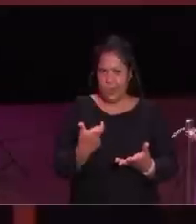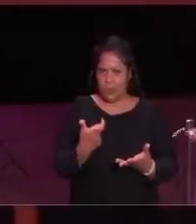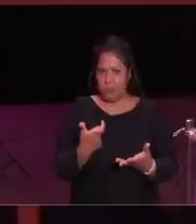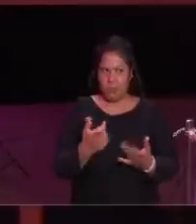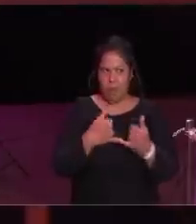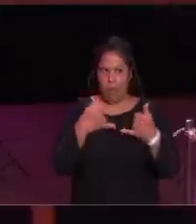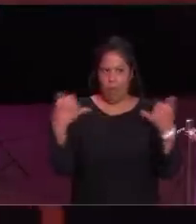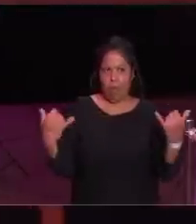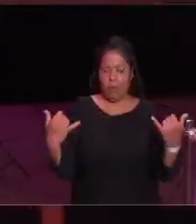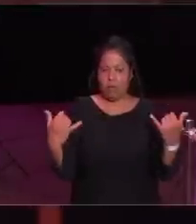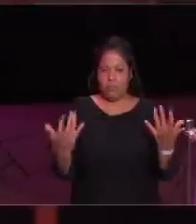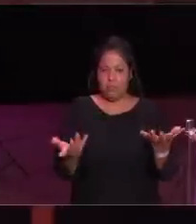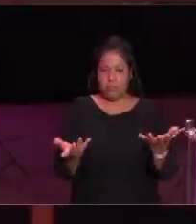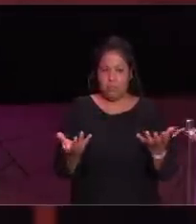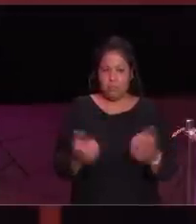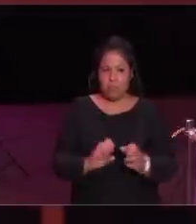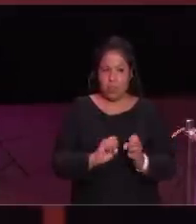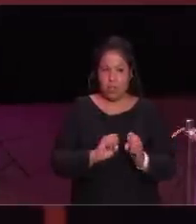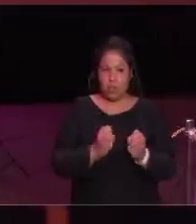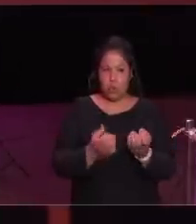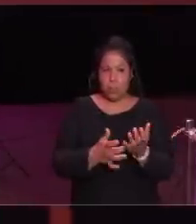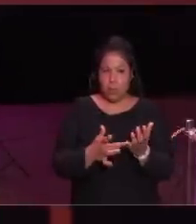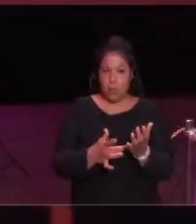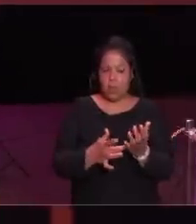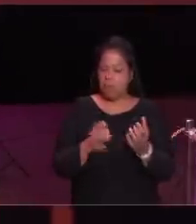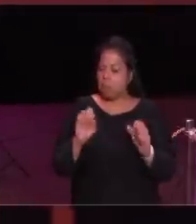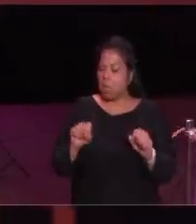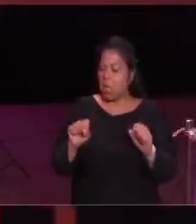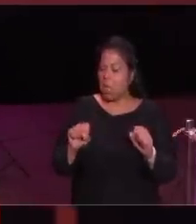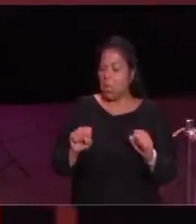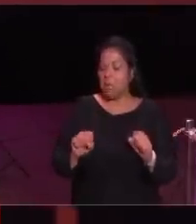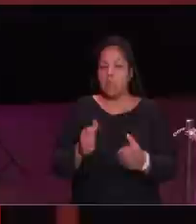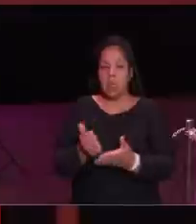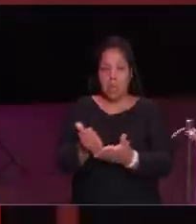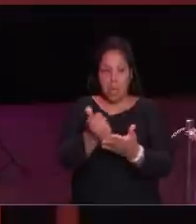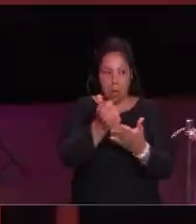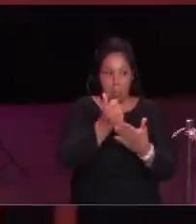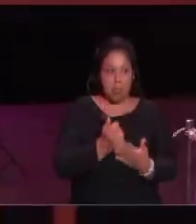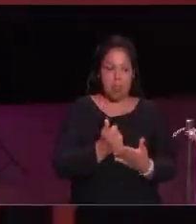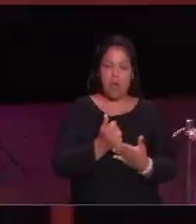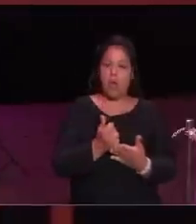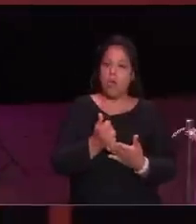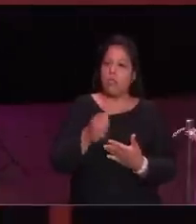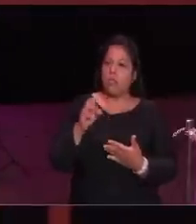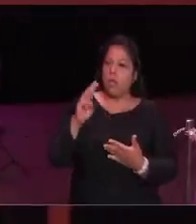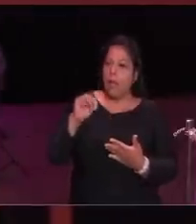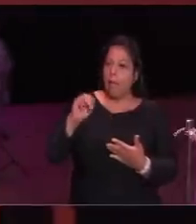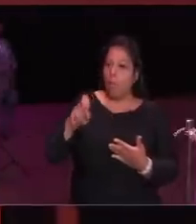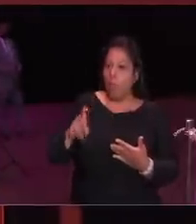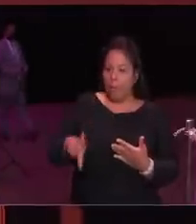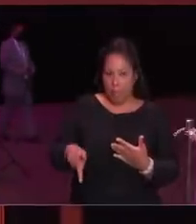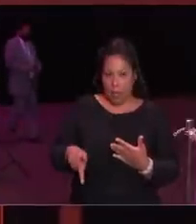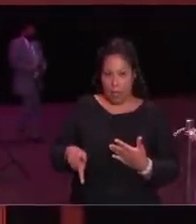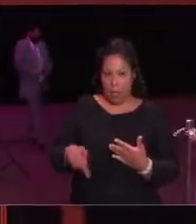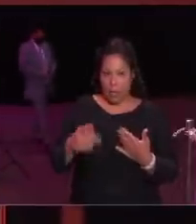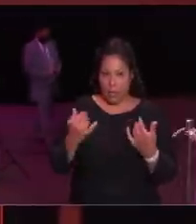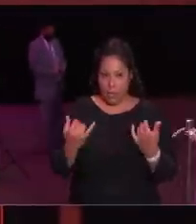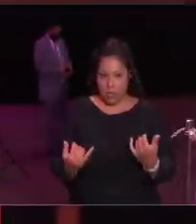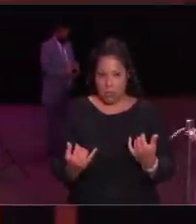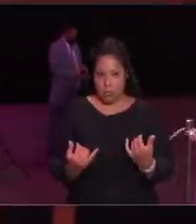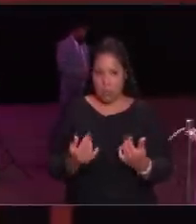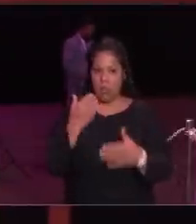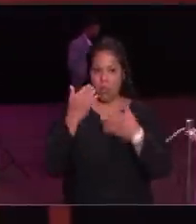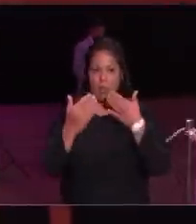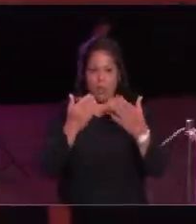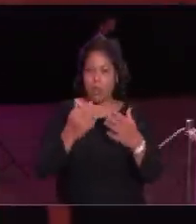de online, por favor, estamos pidiendo que coopere con los mensajeros de paz en este día. Thank you so much.